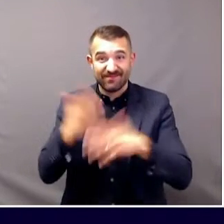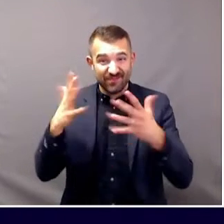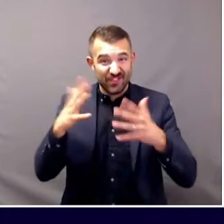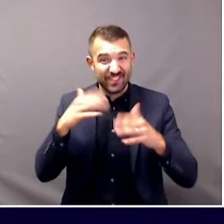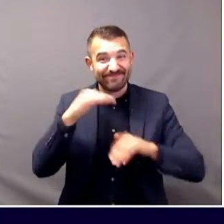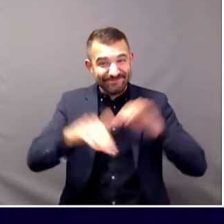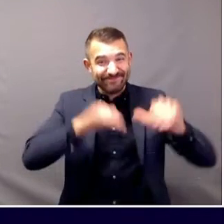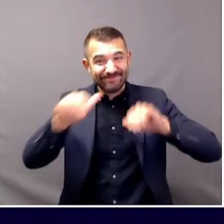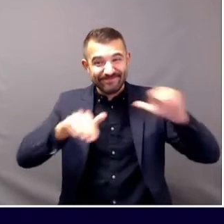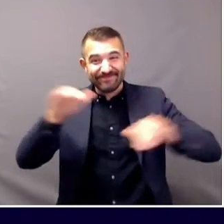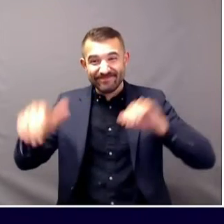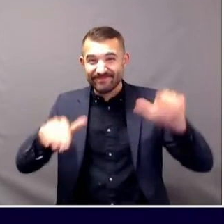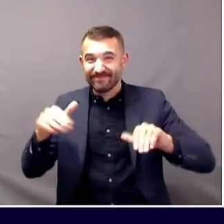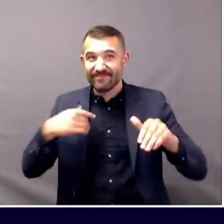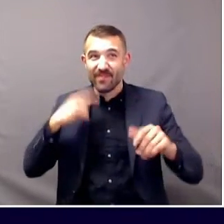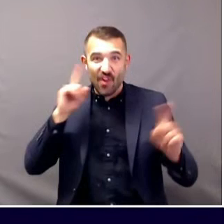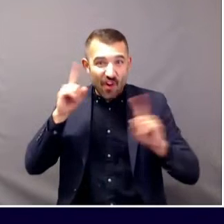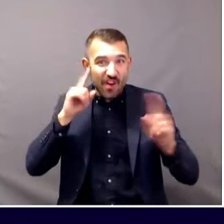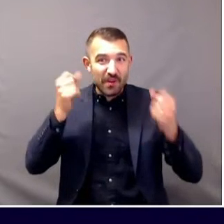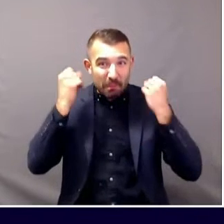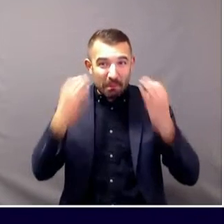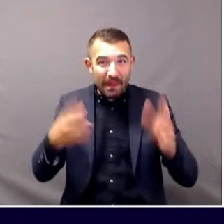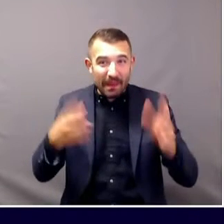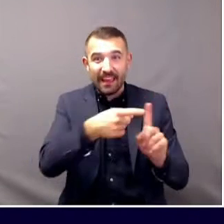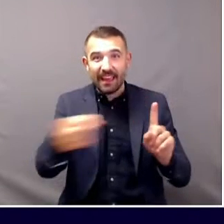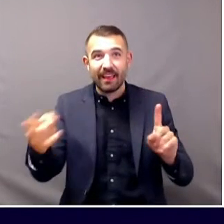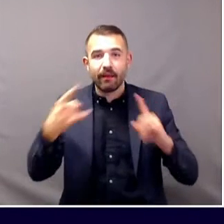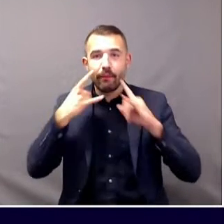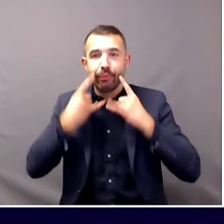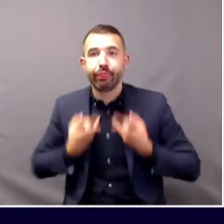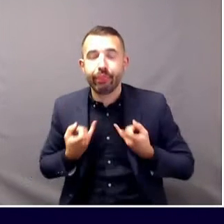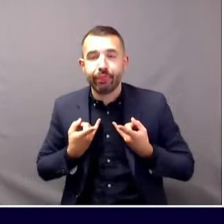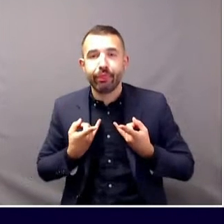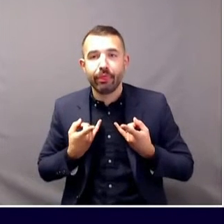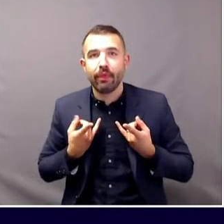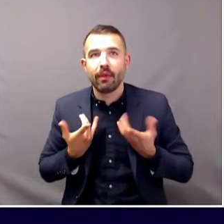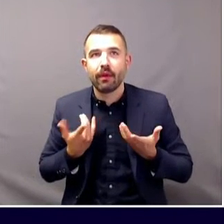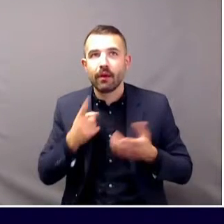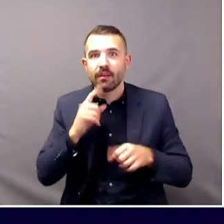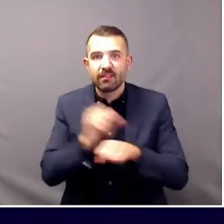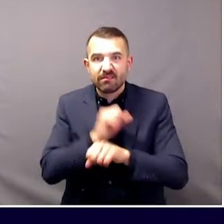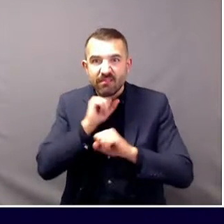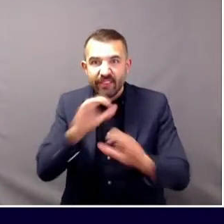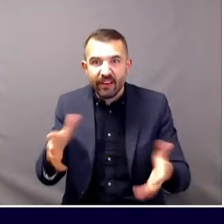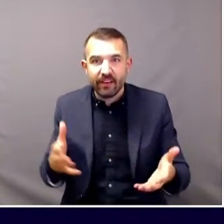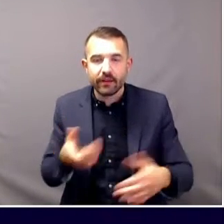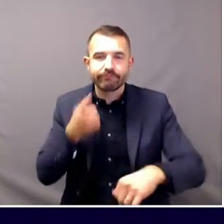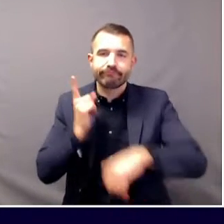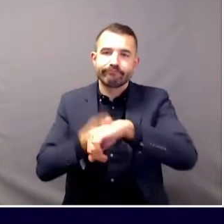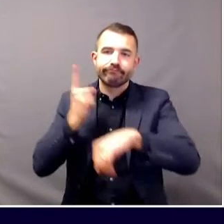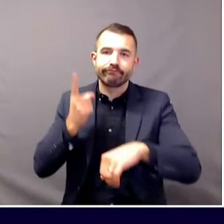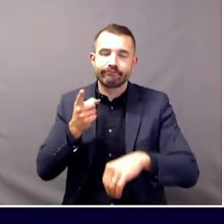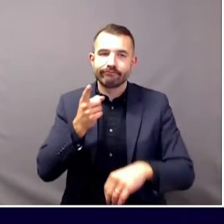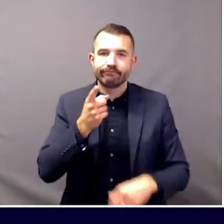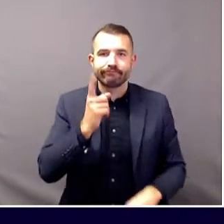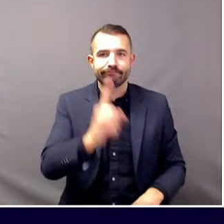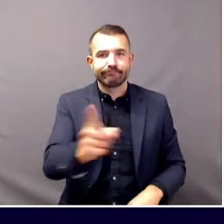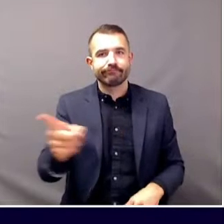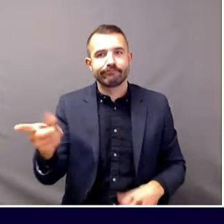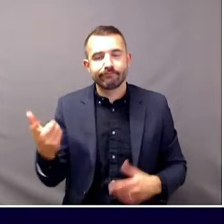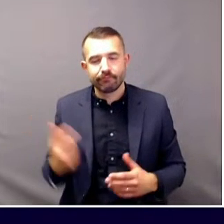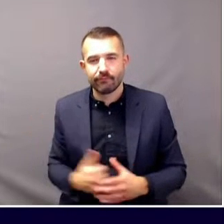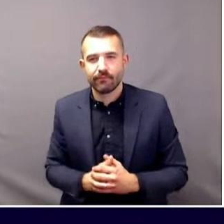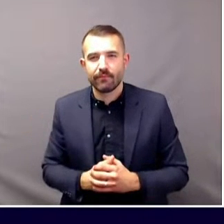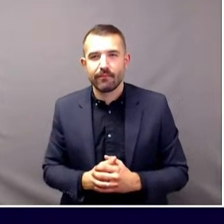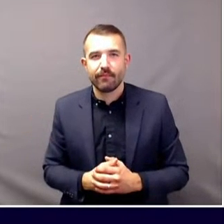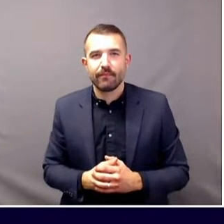flagrant dismissal of these public health guidance, and we do act in an enforcement sense where needed, but it's selective, it's not universal for businesses in